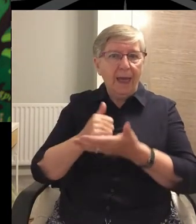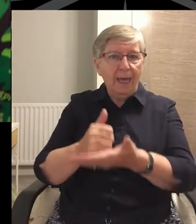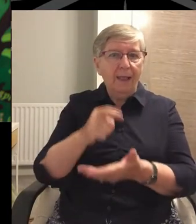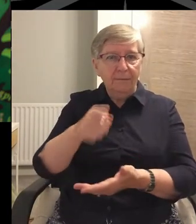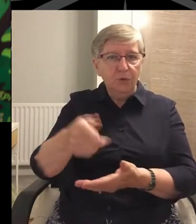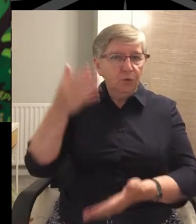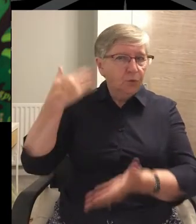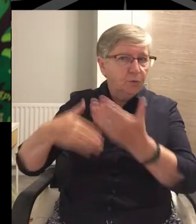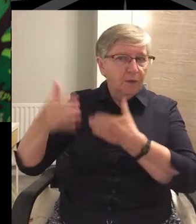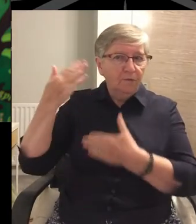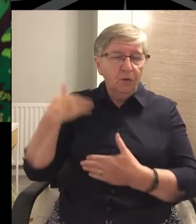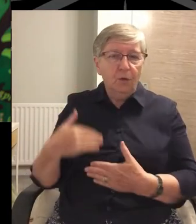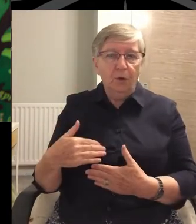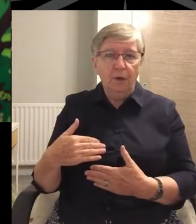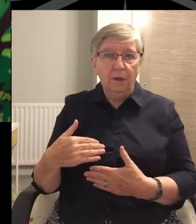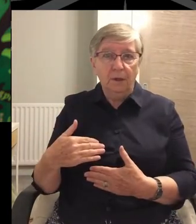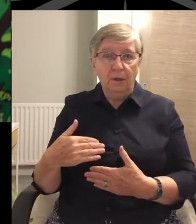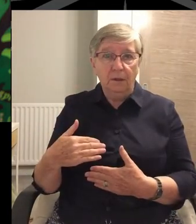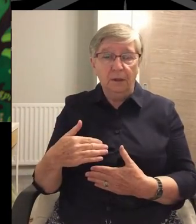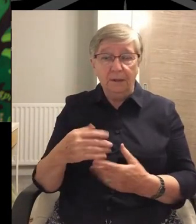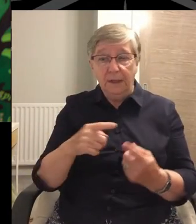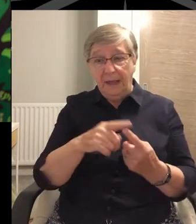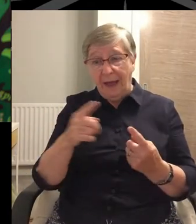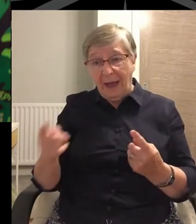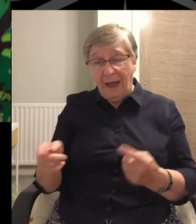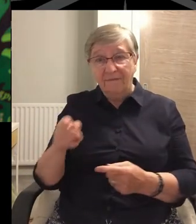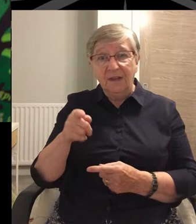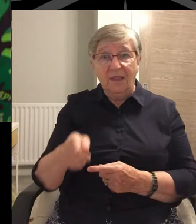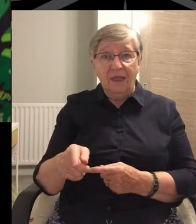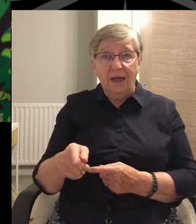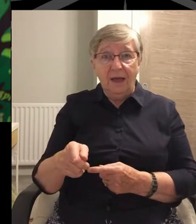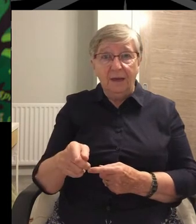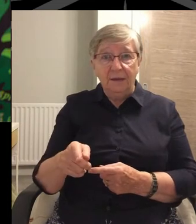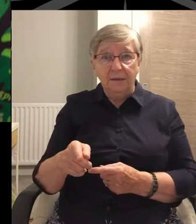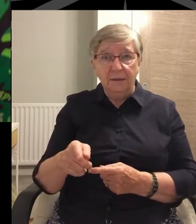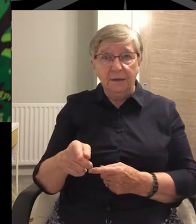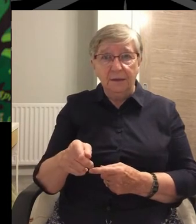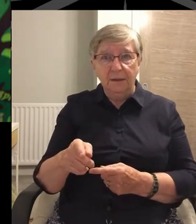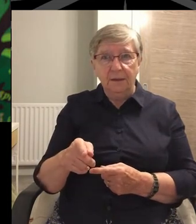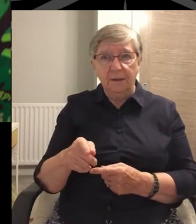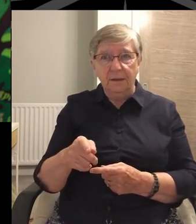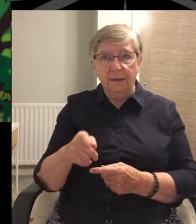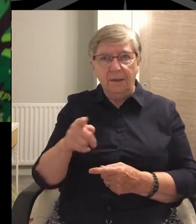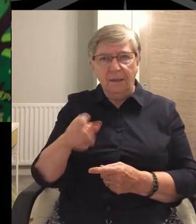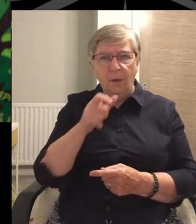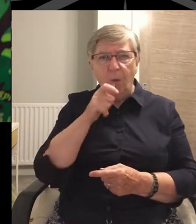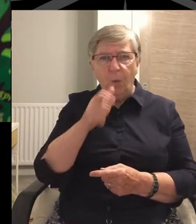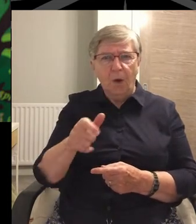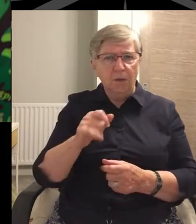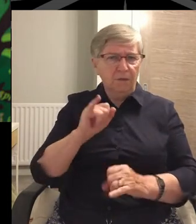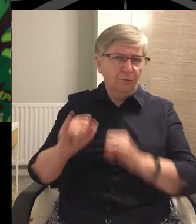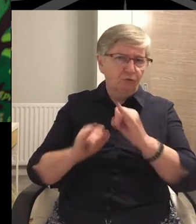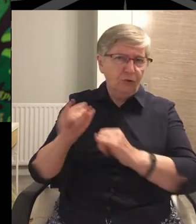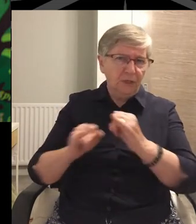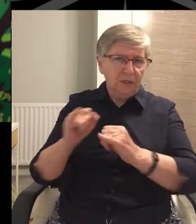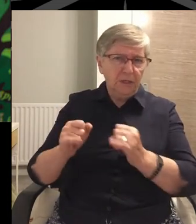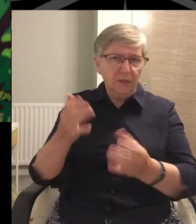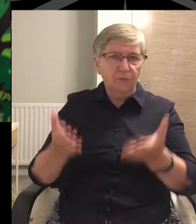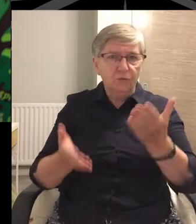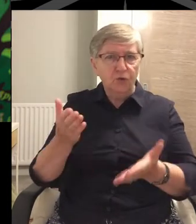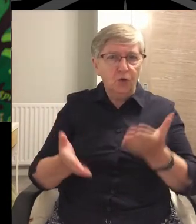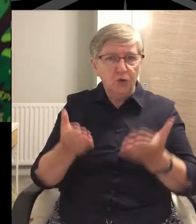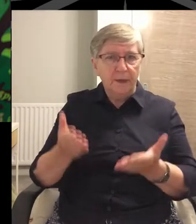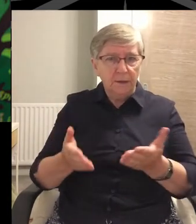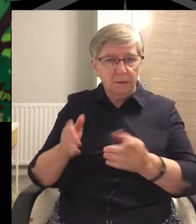you. And after that, these words of criticism and judgment and